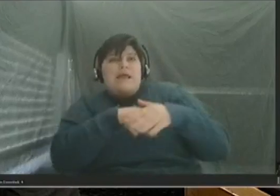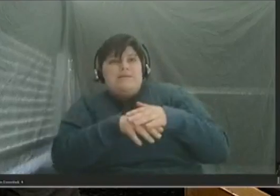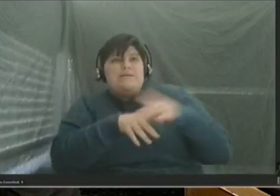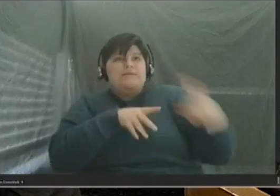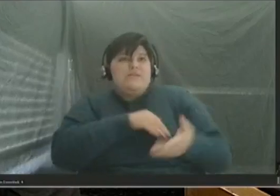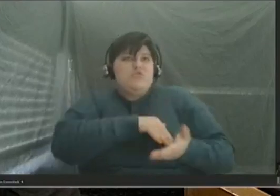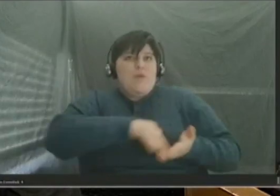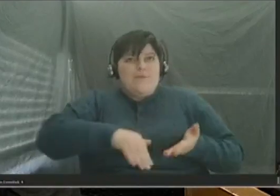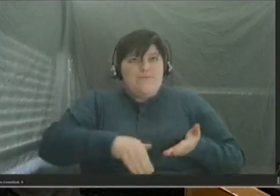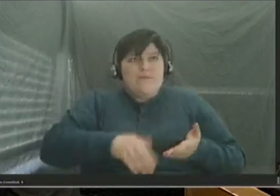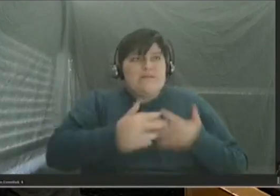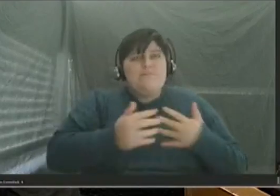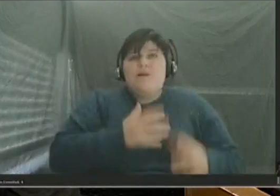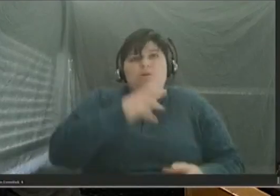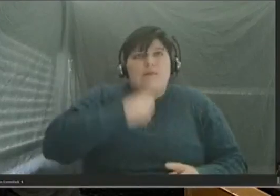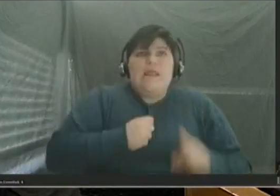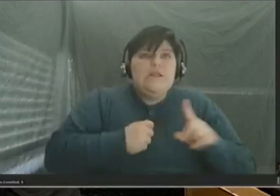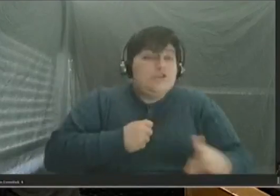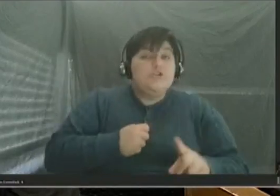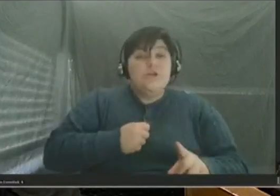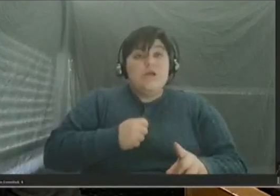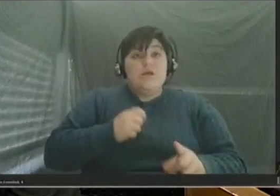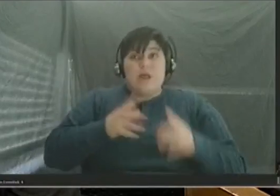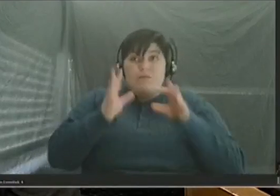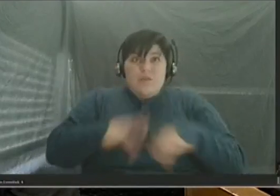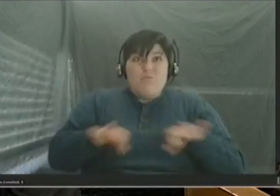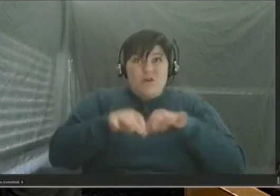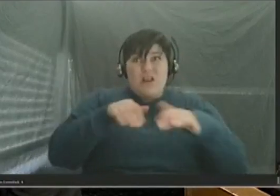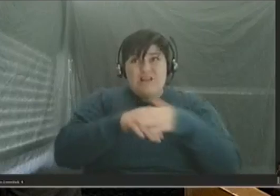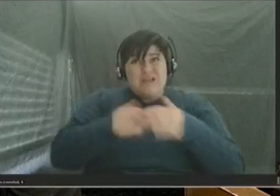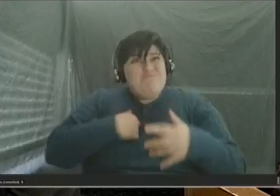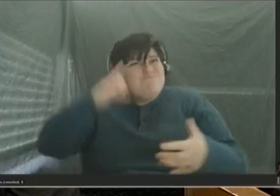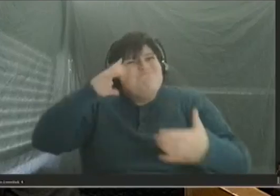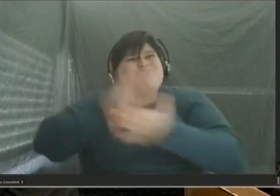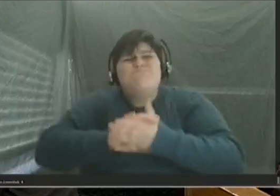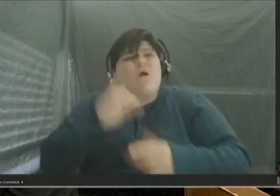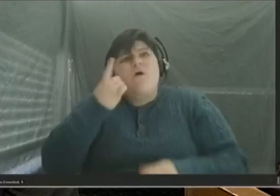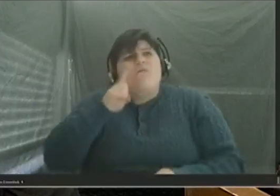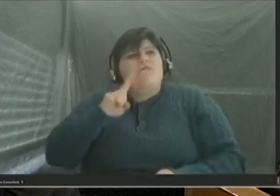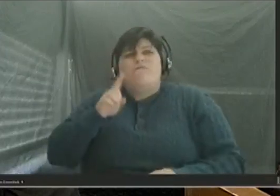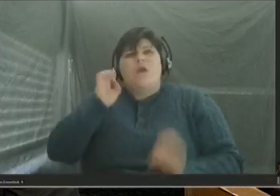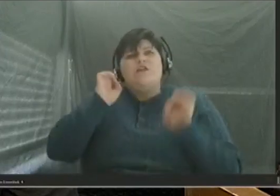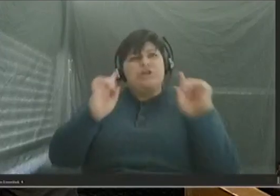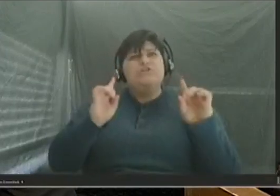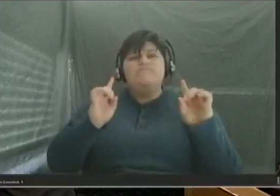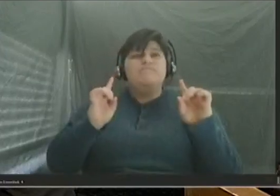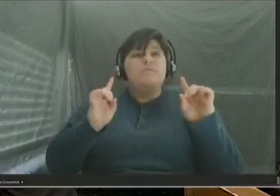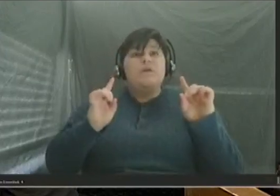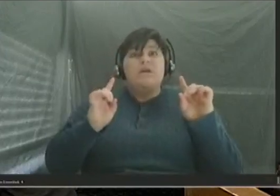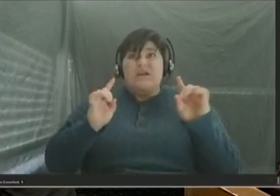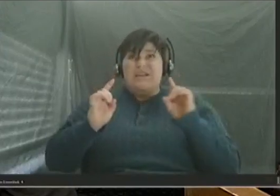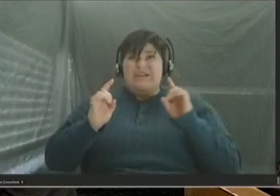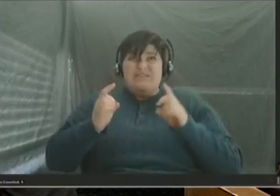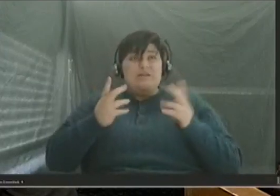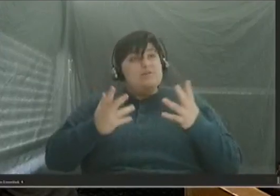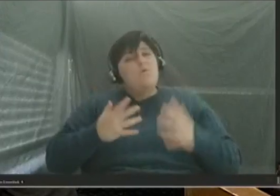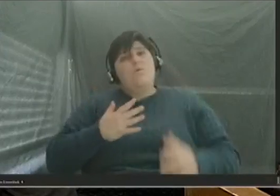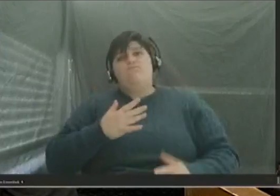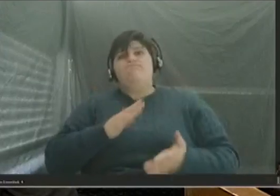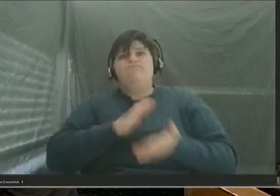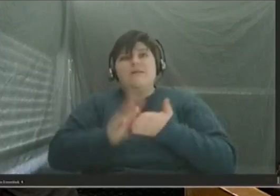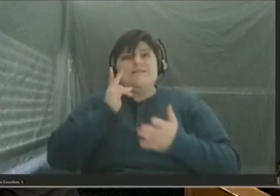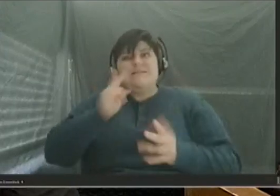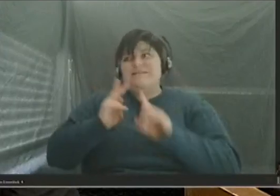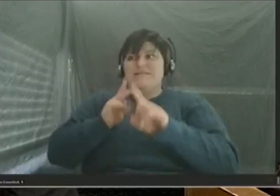waiver when I believe in the importance of access for education. It's heartened to see this bill pass the House floor on a